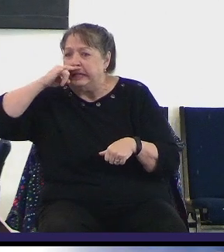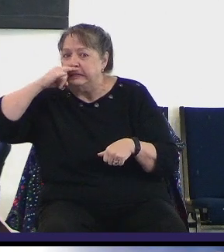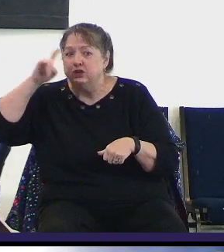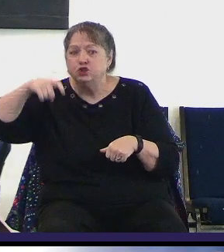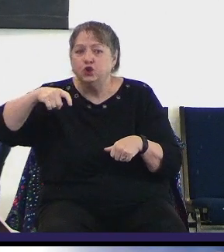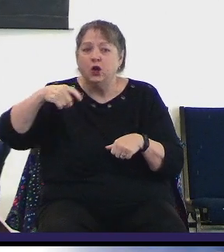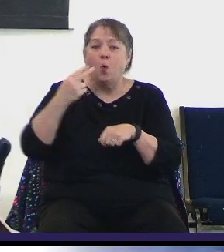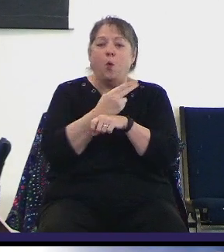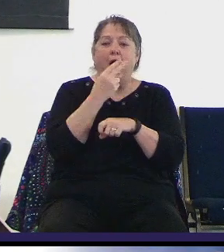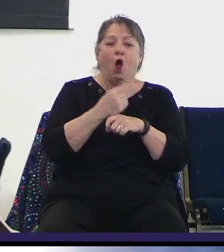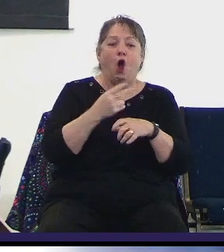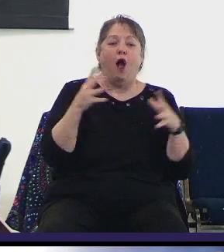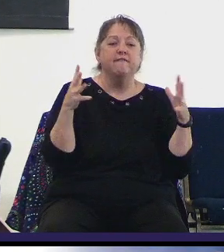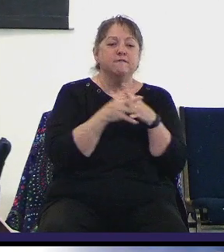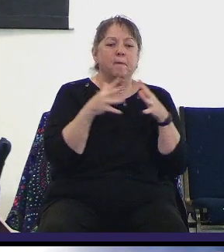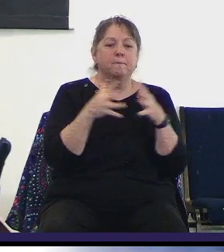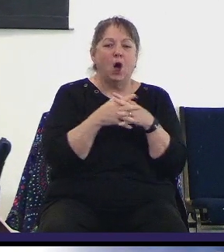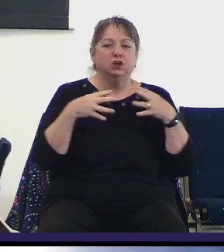that.